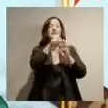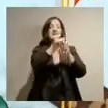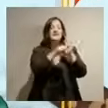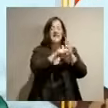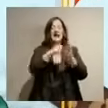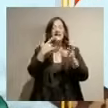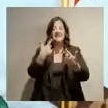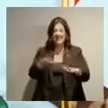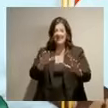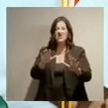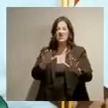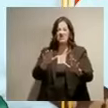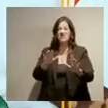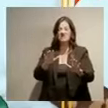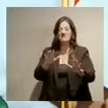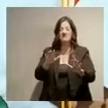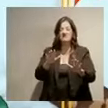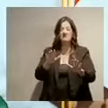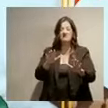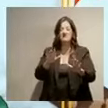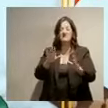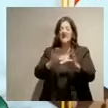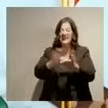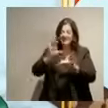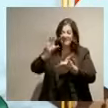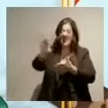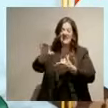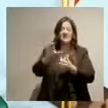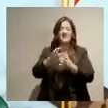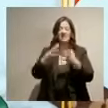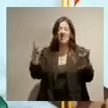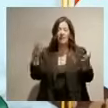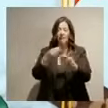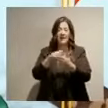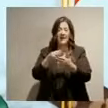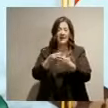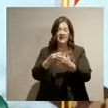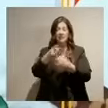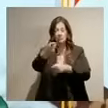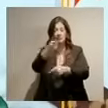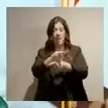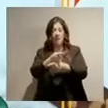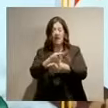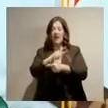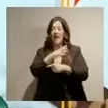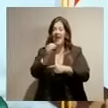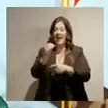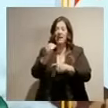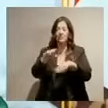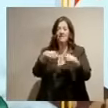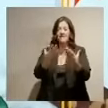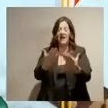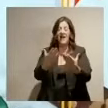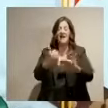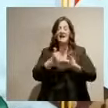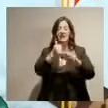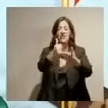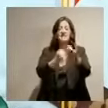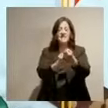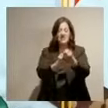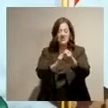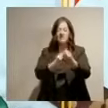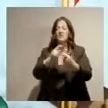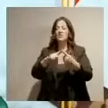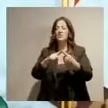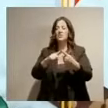advanced unprecedented investments, you're correct, and unprecedented interventions demanding